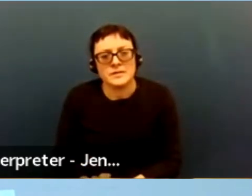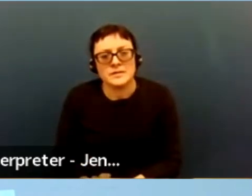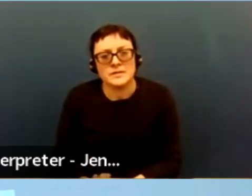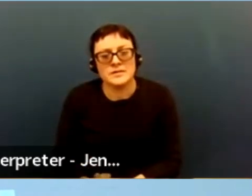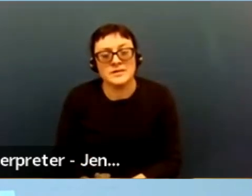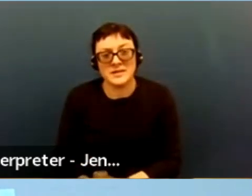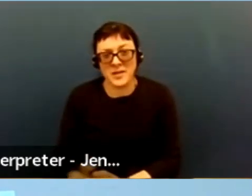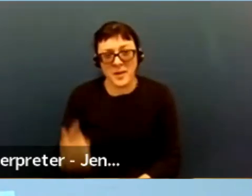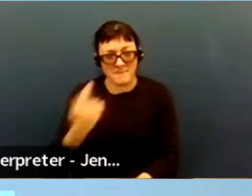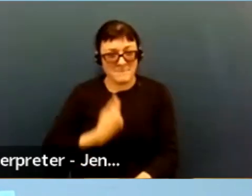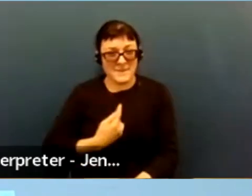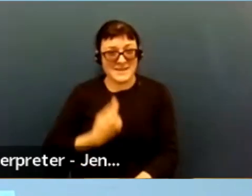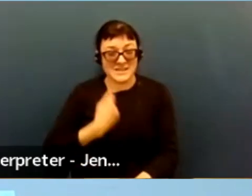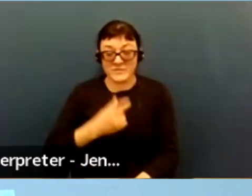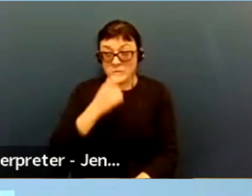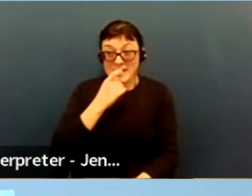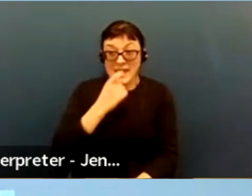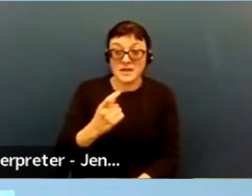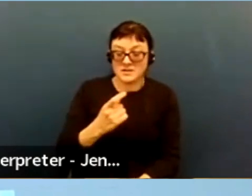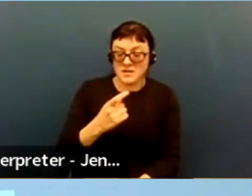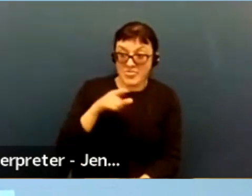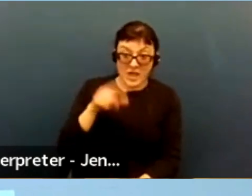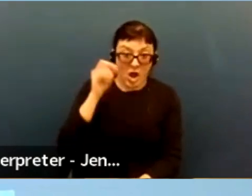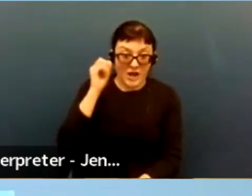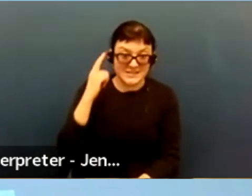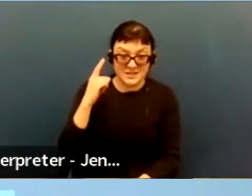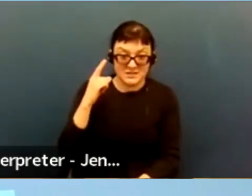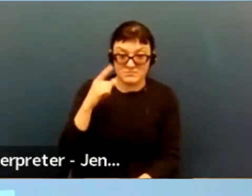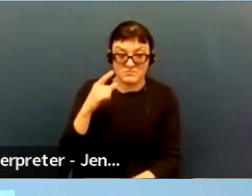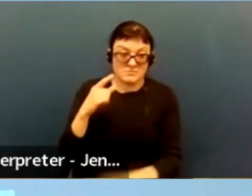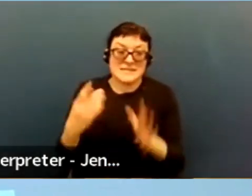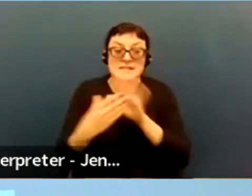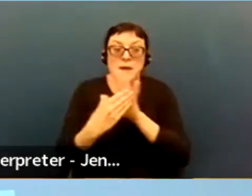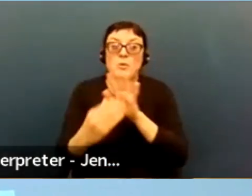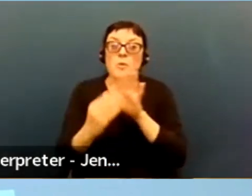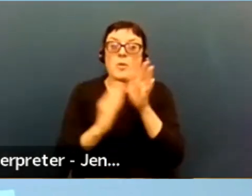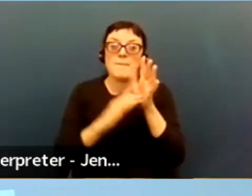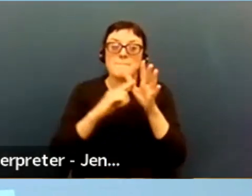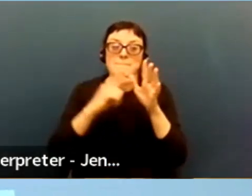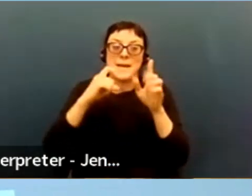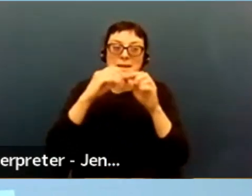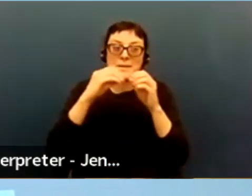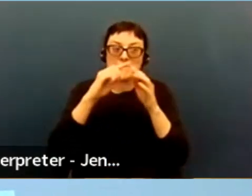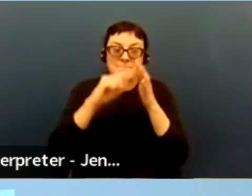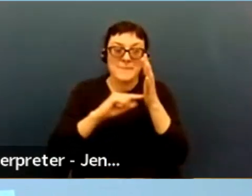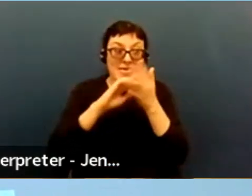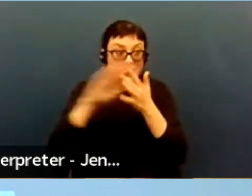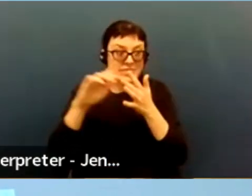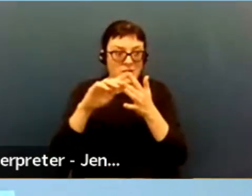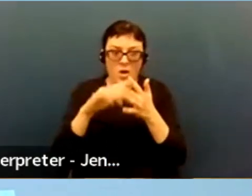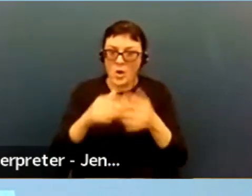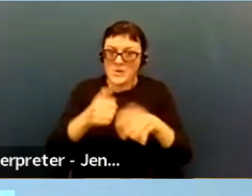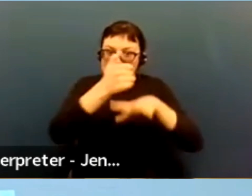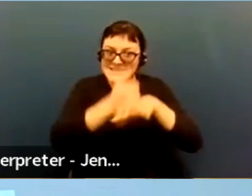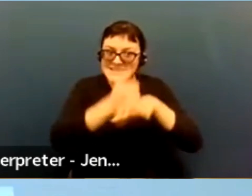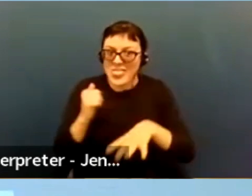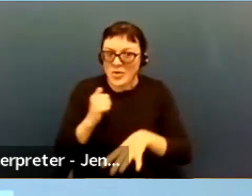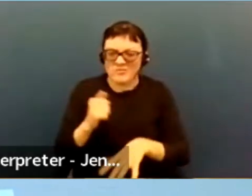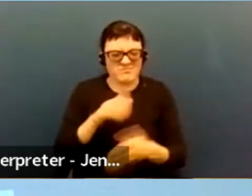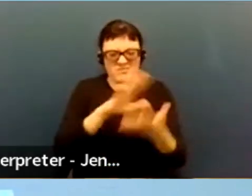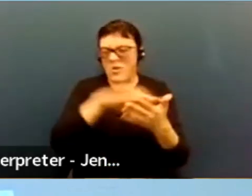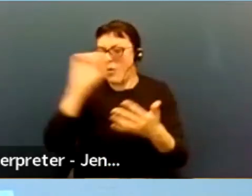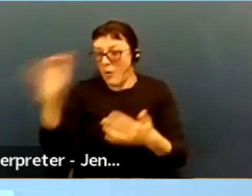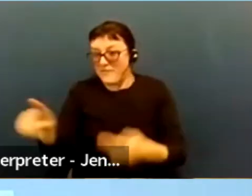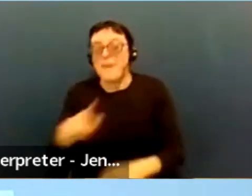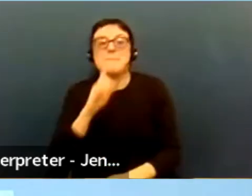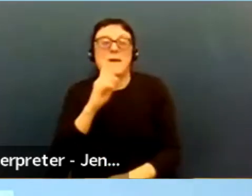But to me, you can explode it and go, we're doing Macbeth, but it's not set in Scotland. But if you're going to set it in Scotland, go all